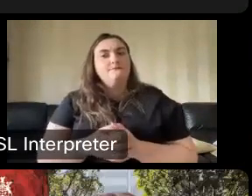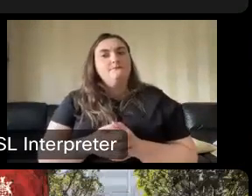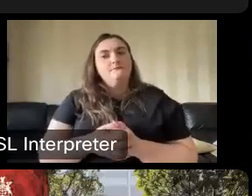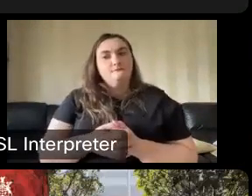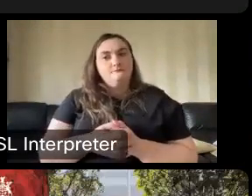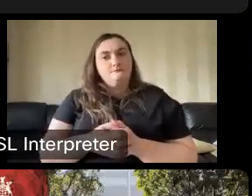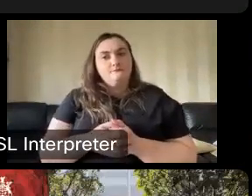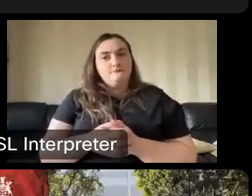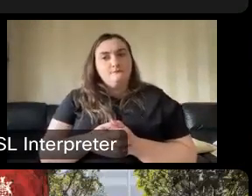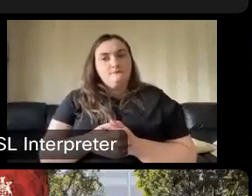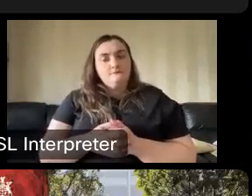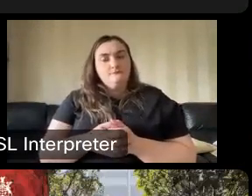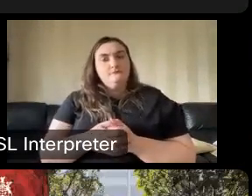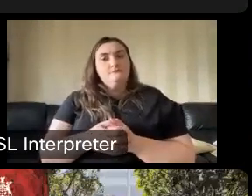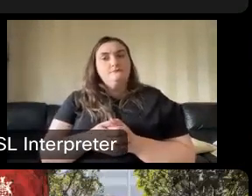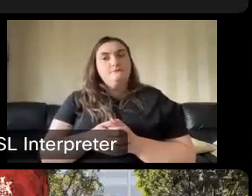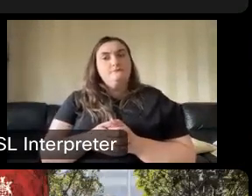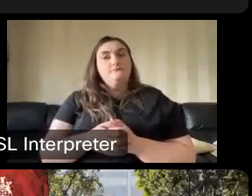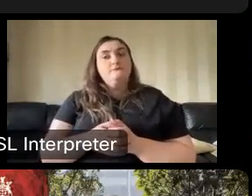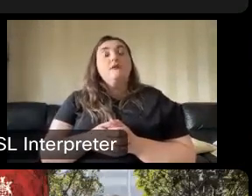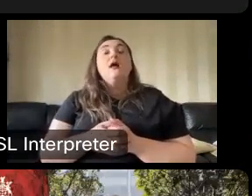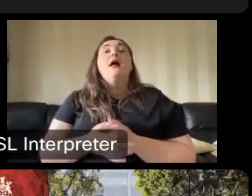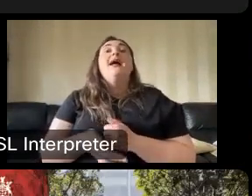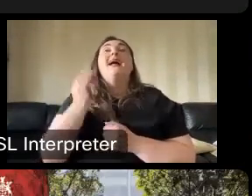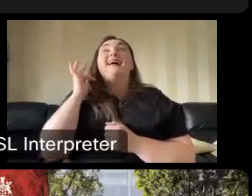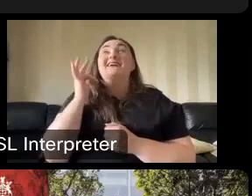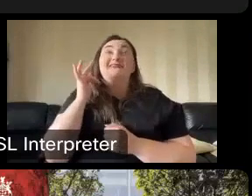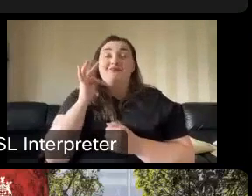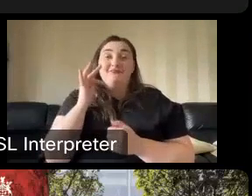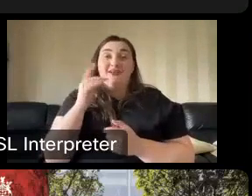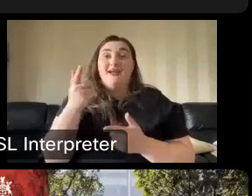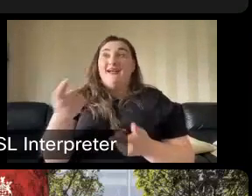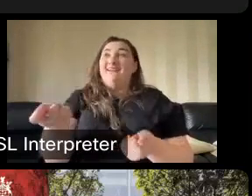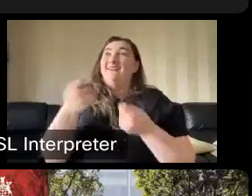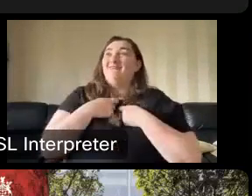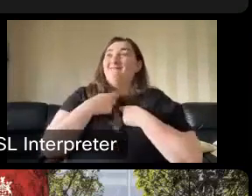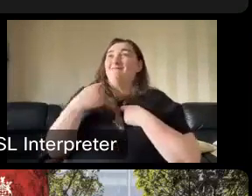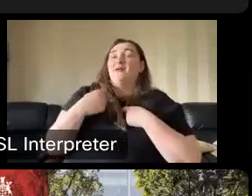I'm gonna if a fairy godmother came down and gave me one wish,